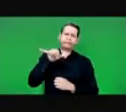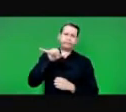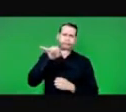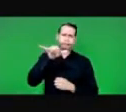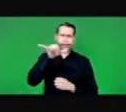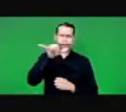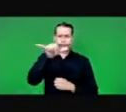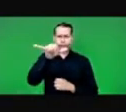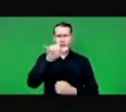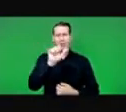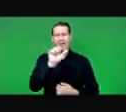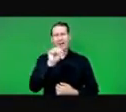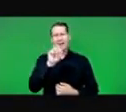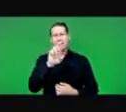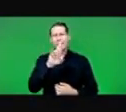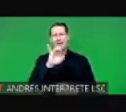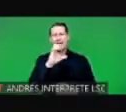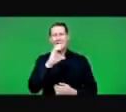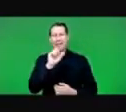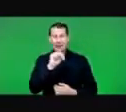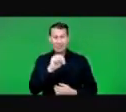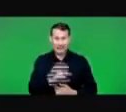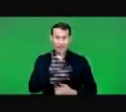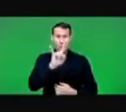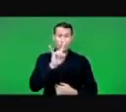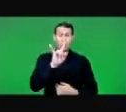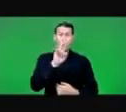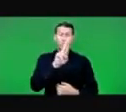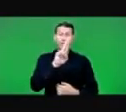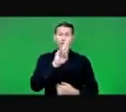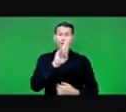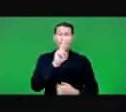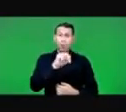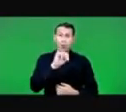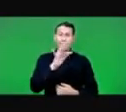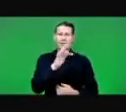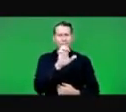connectivity on America, Delta, Aeromexico, JetBlue,